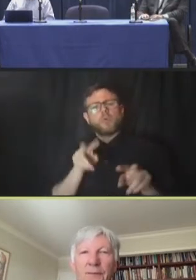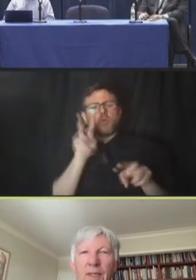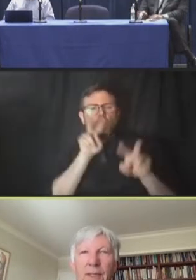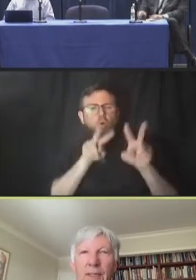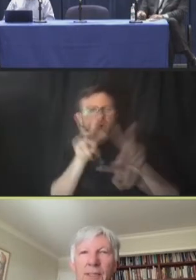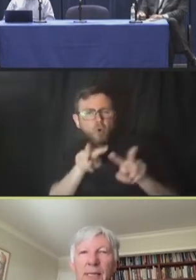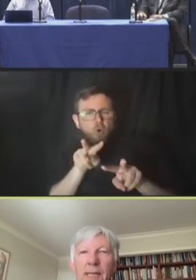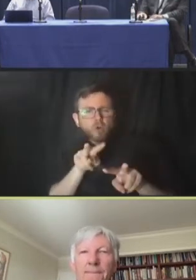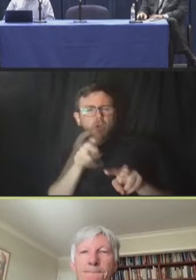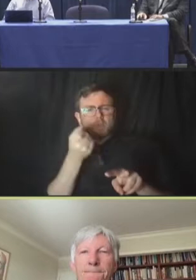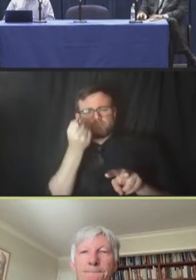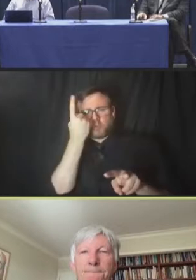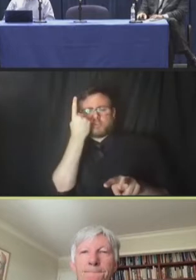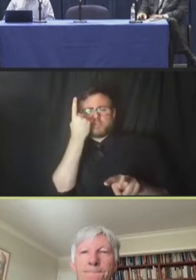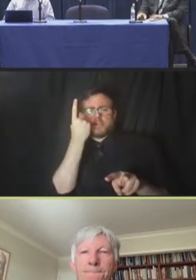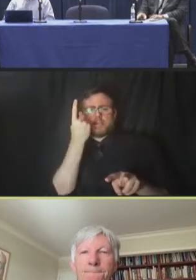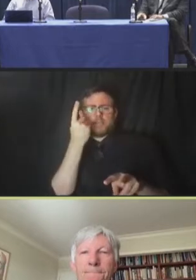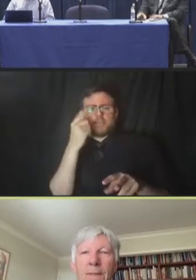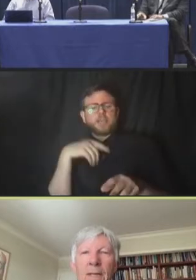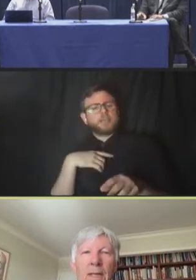it. Next slide.